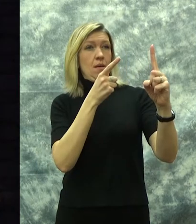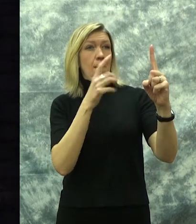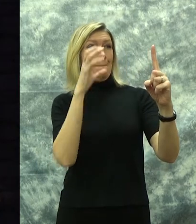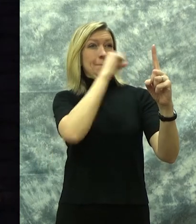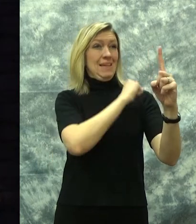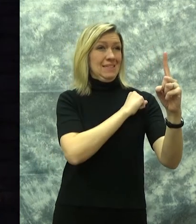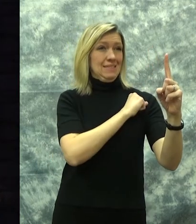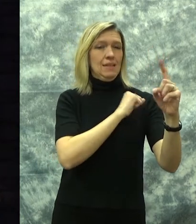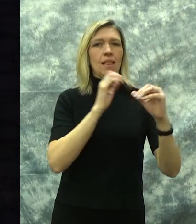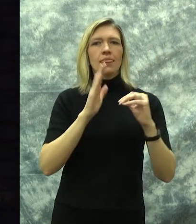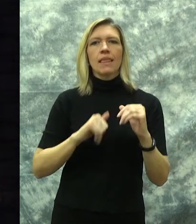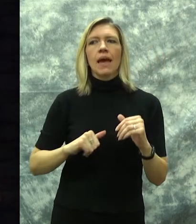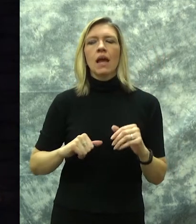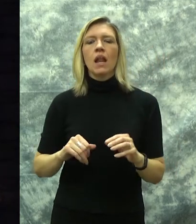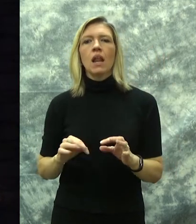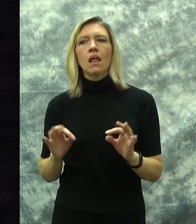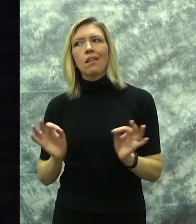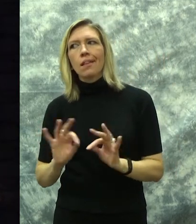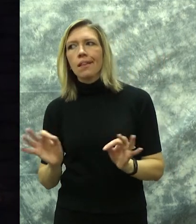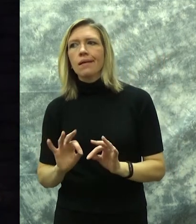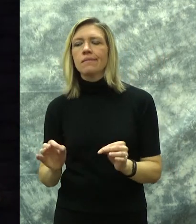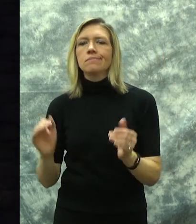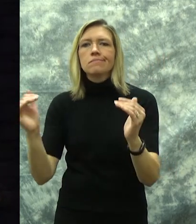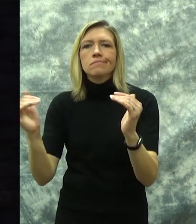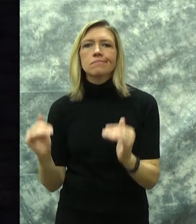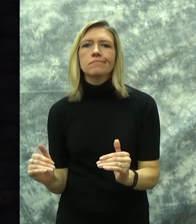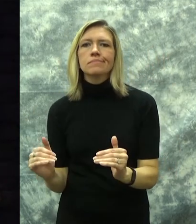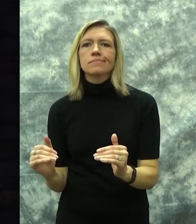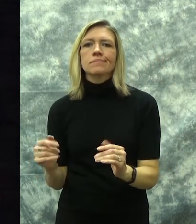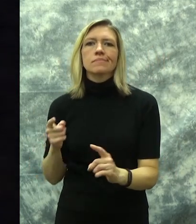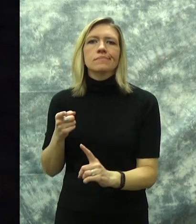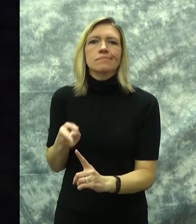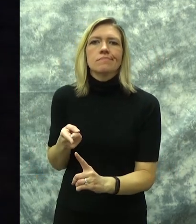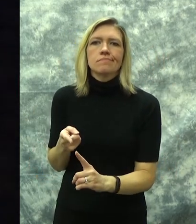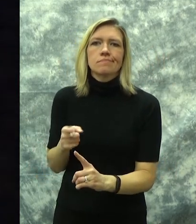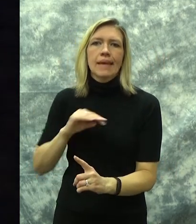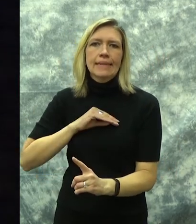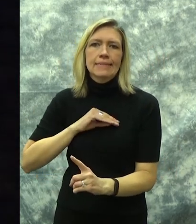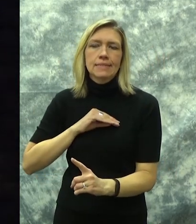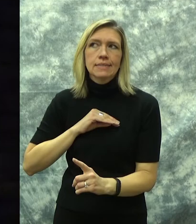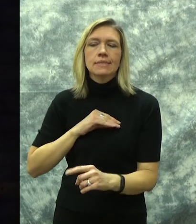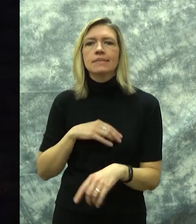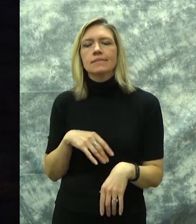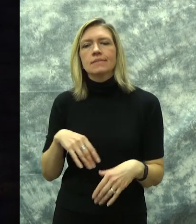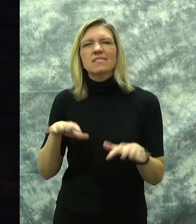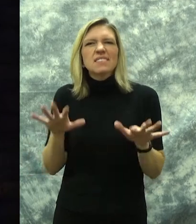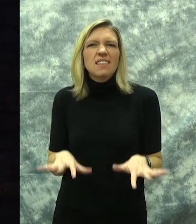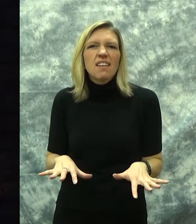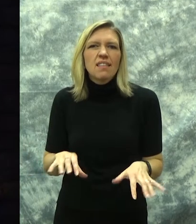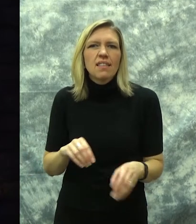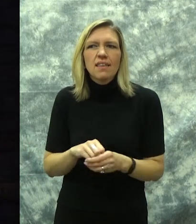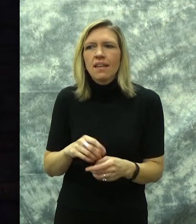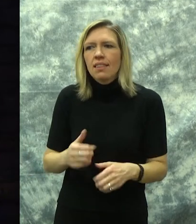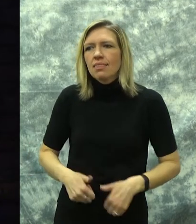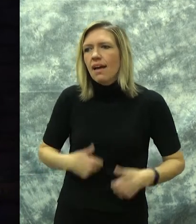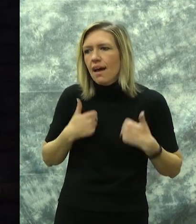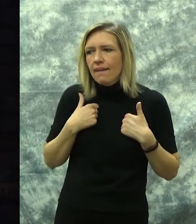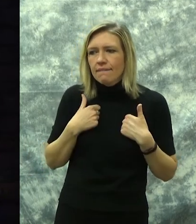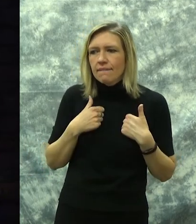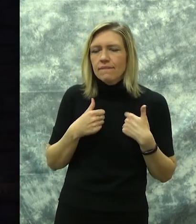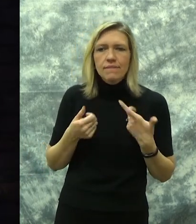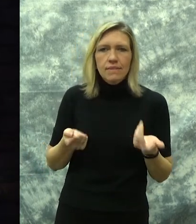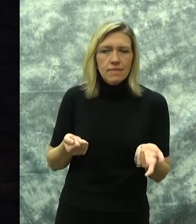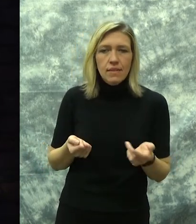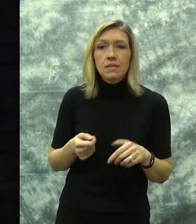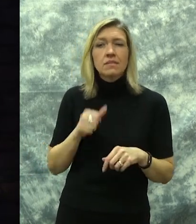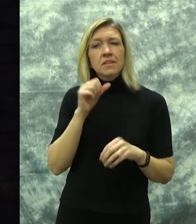right? To settle into a life that's not what you're designed to be. And there's nothing wrong with that from a big perspective.